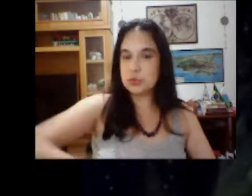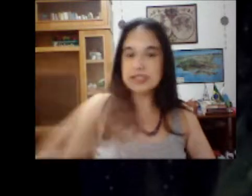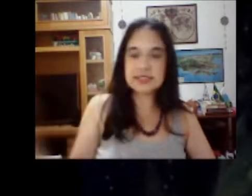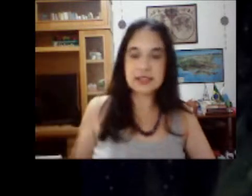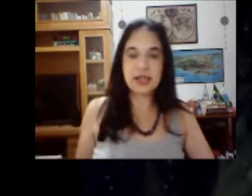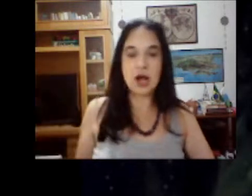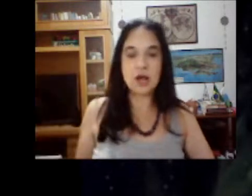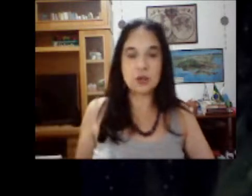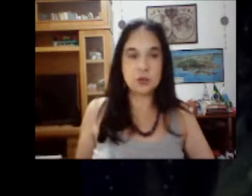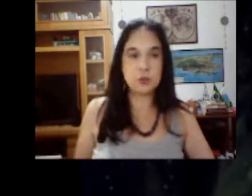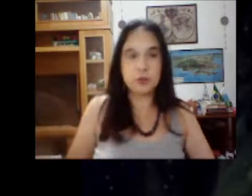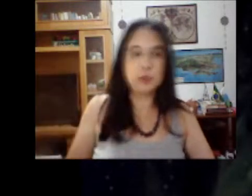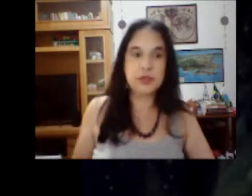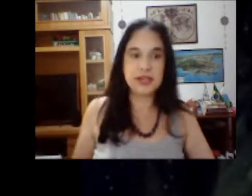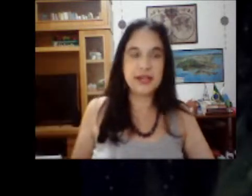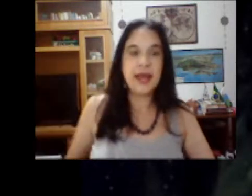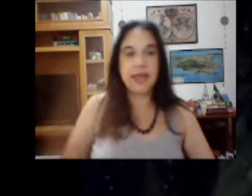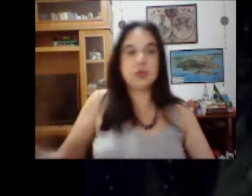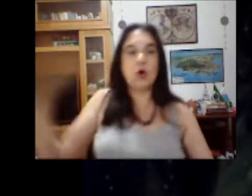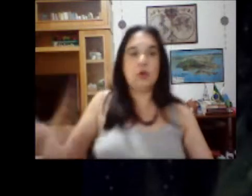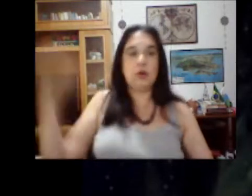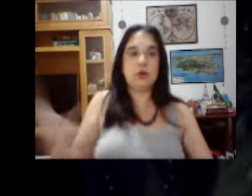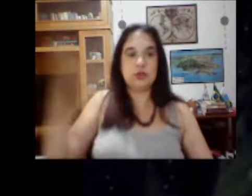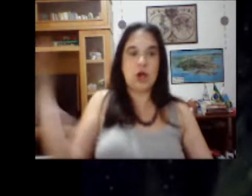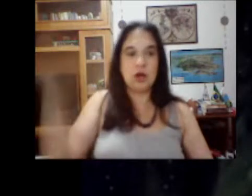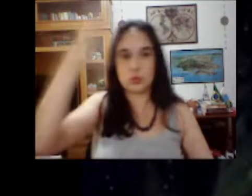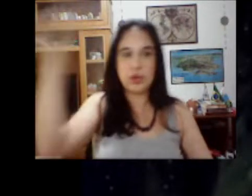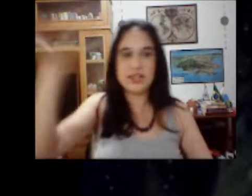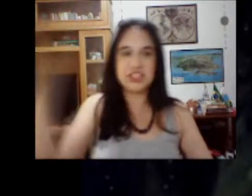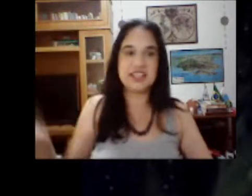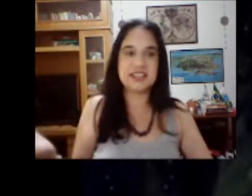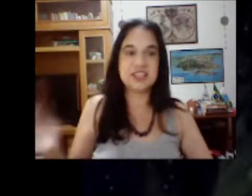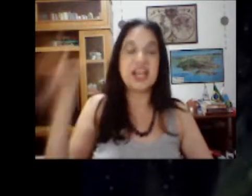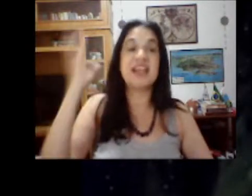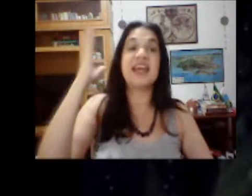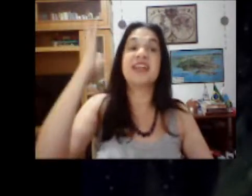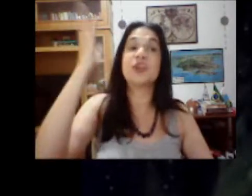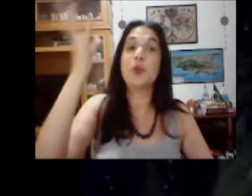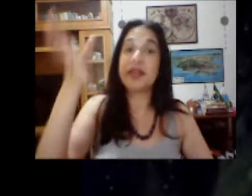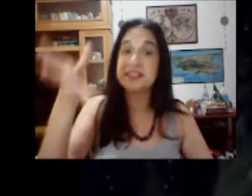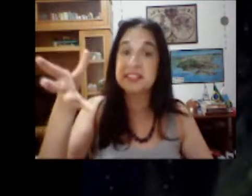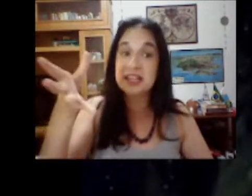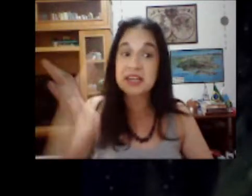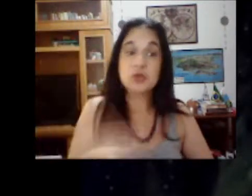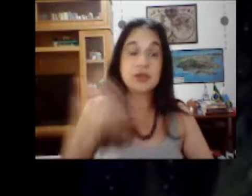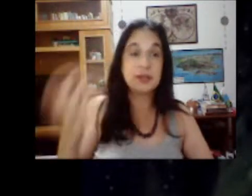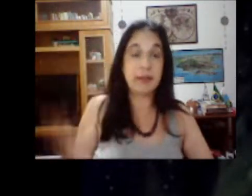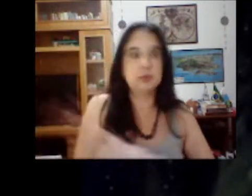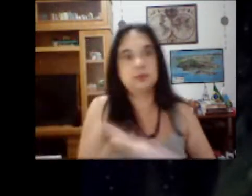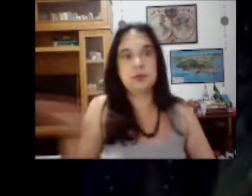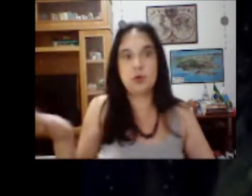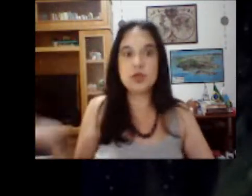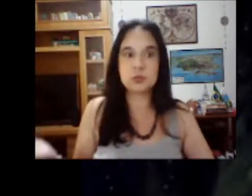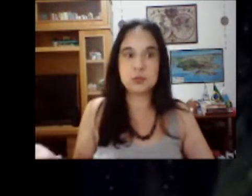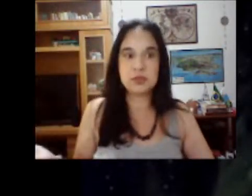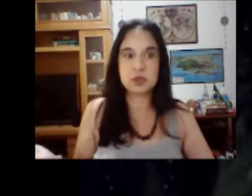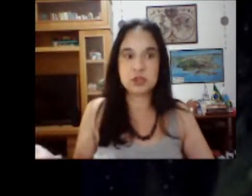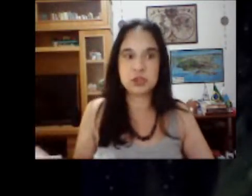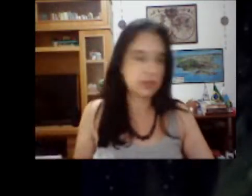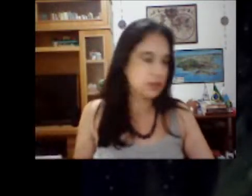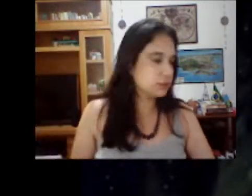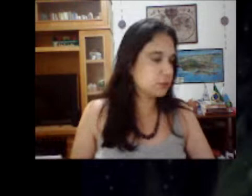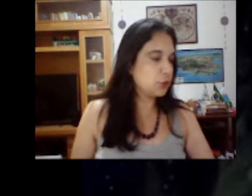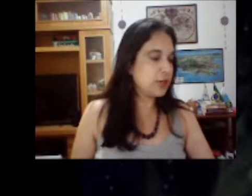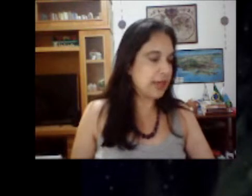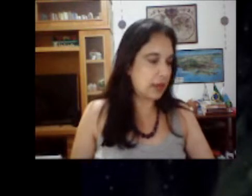time, recently gone through puberty, his hormones all raging and such, and he had to wait. So you can imagine, of course, it would be